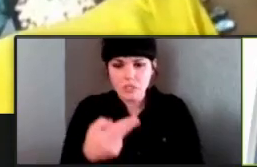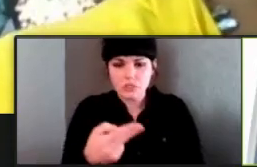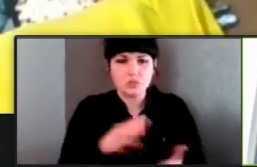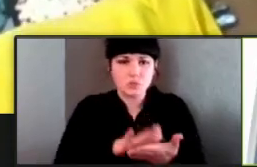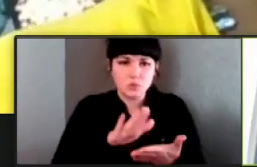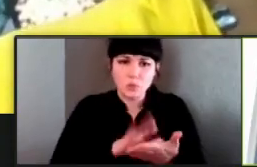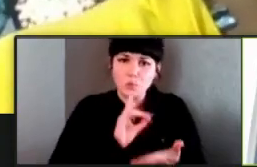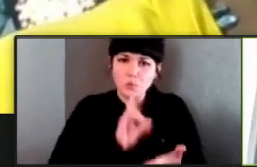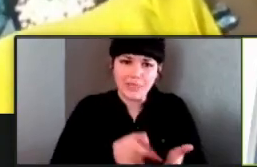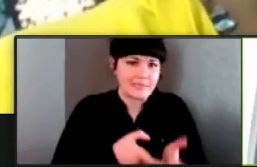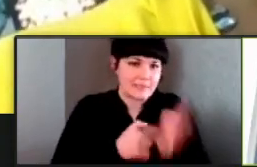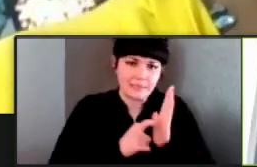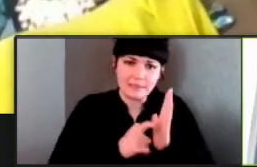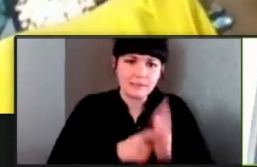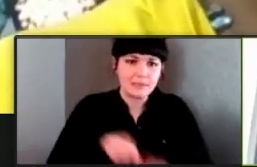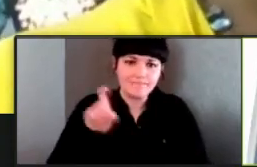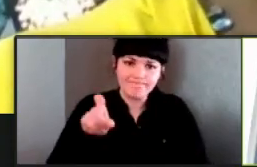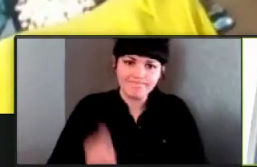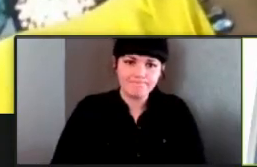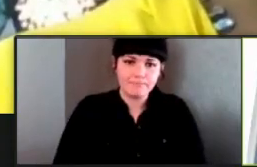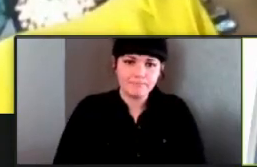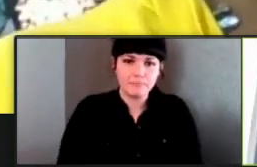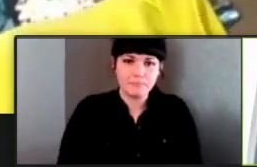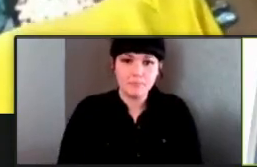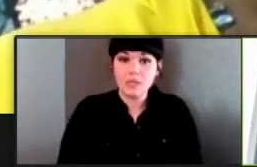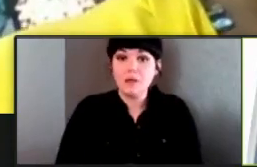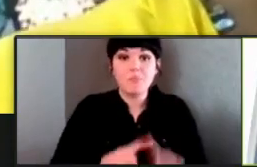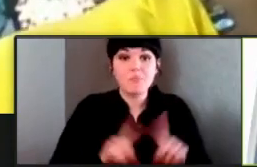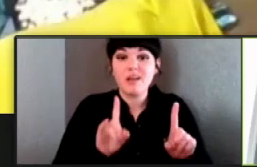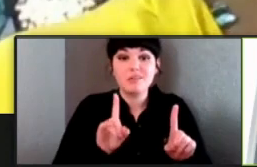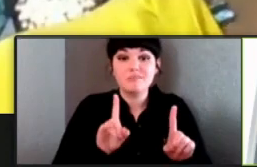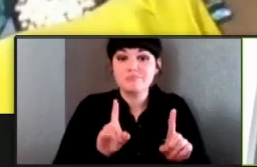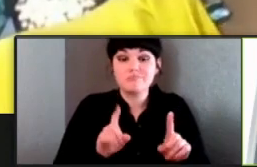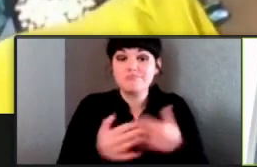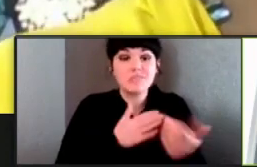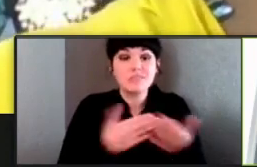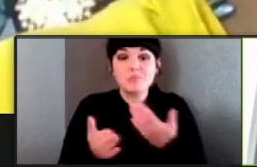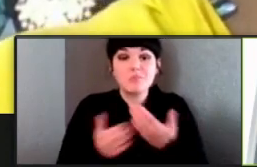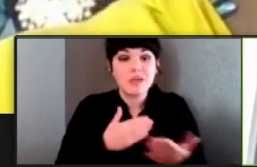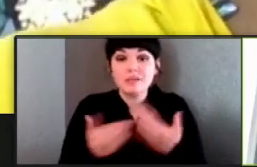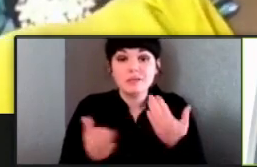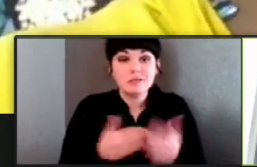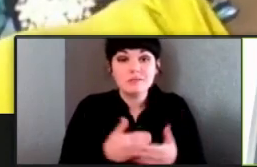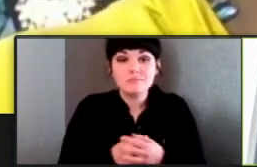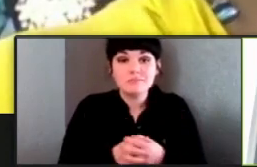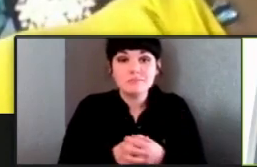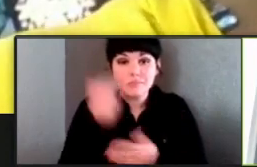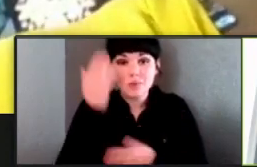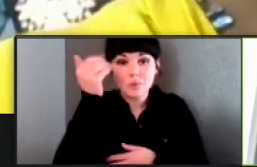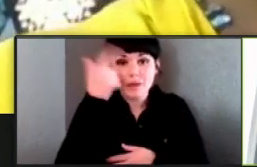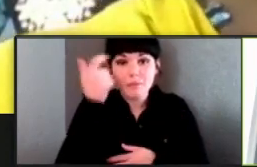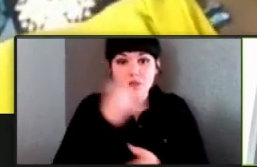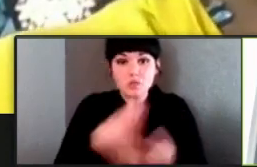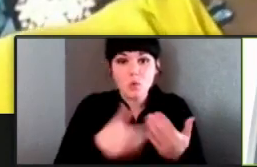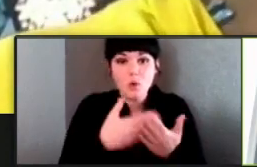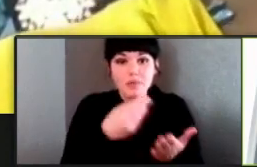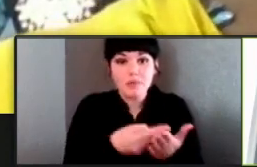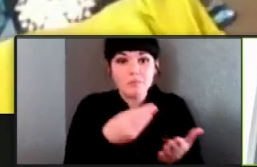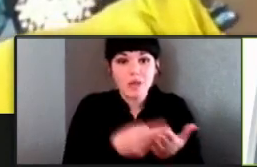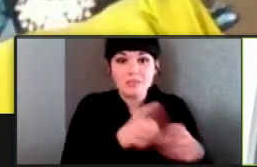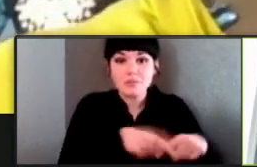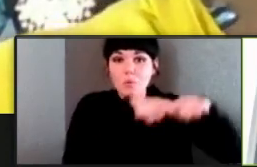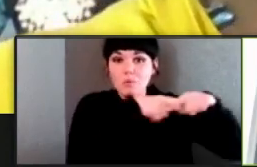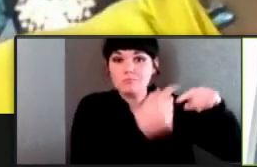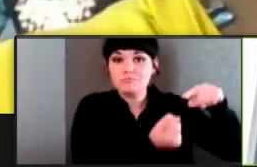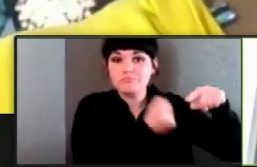now, all of that money is being held up. So all of the money that could go towards help with learning loss, that will